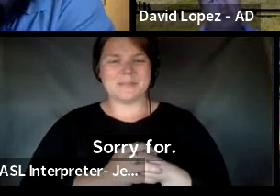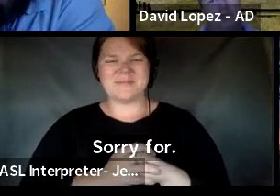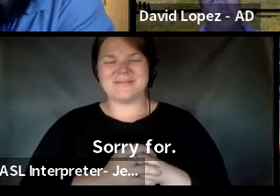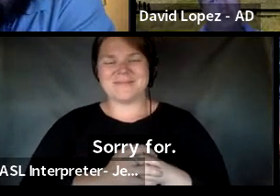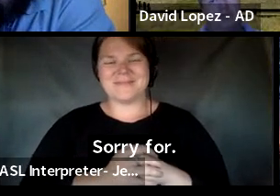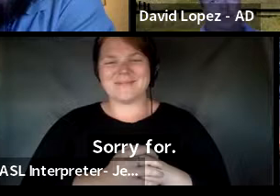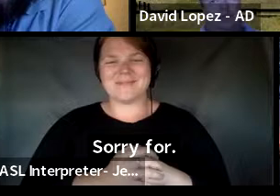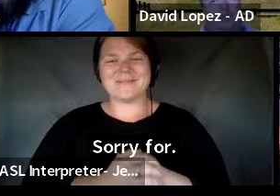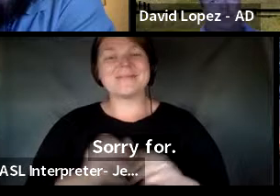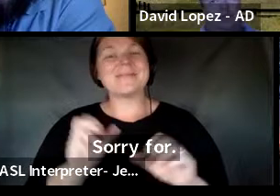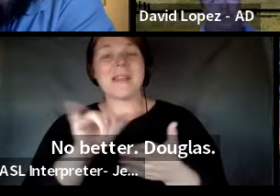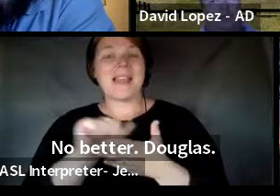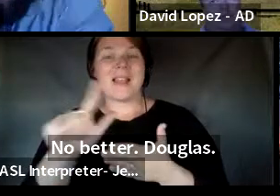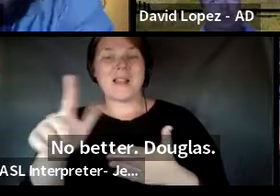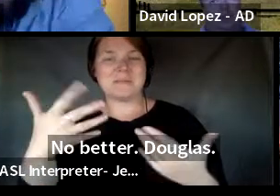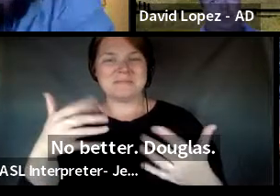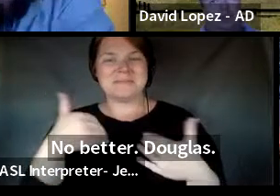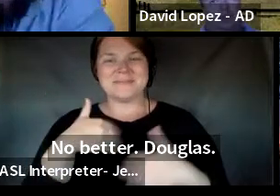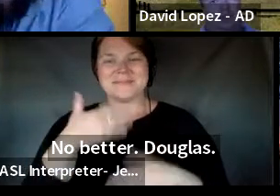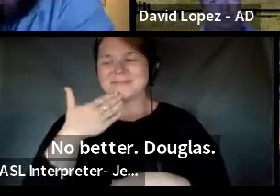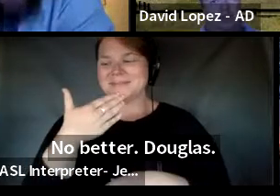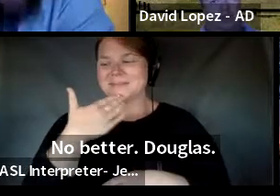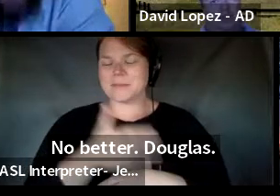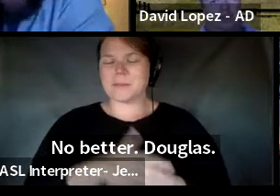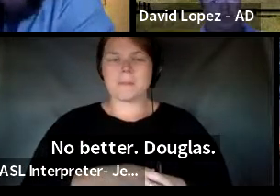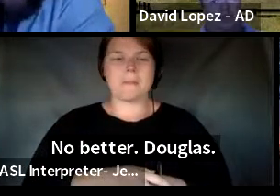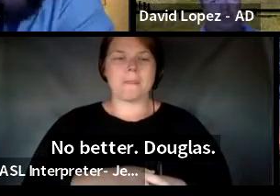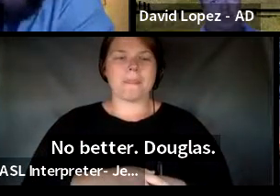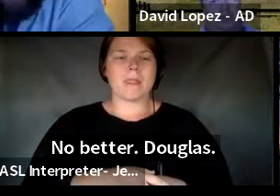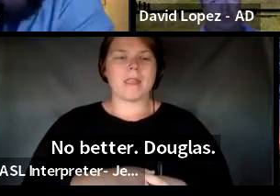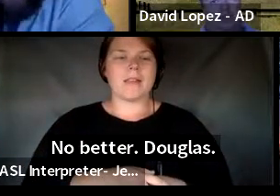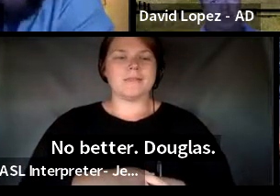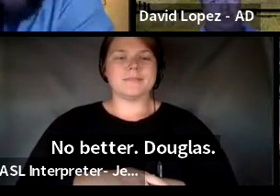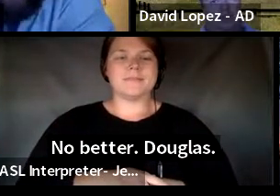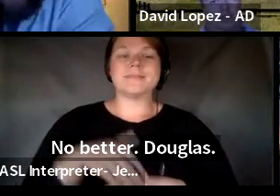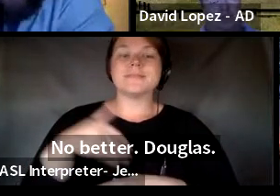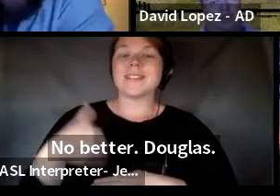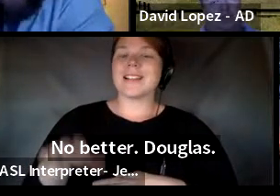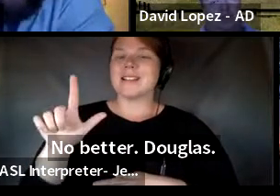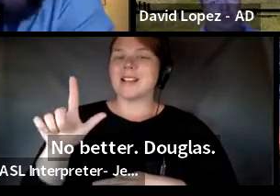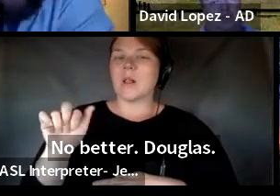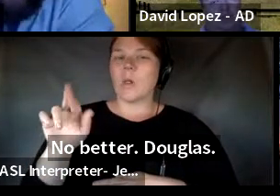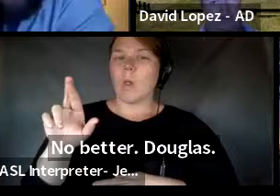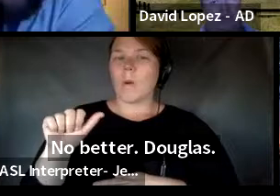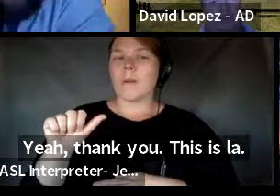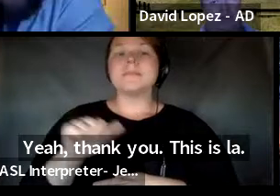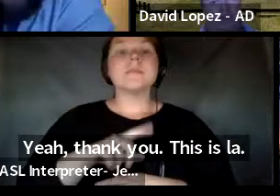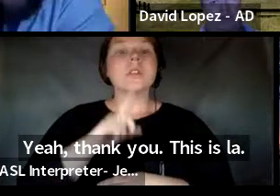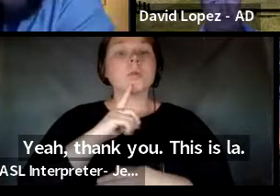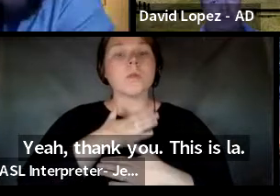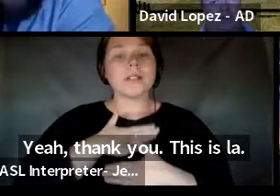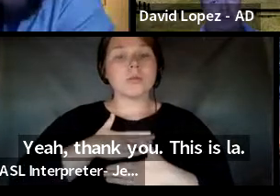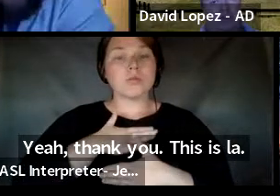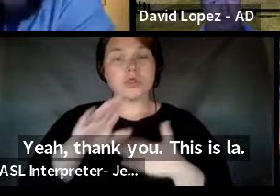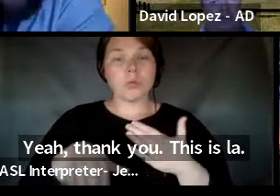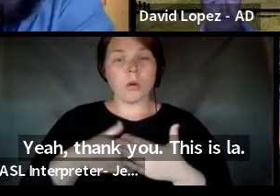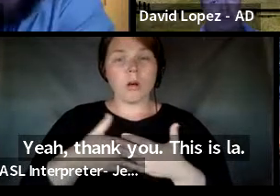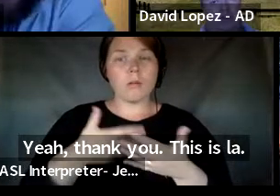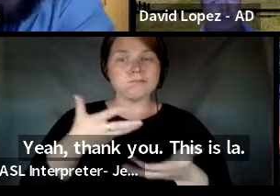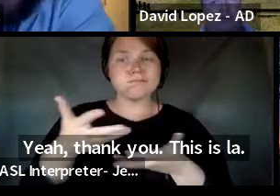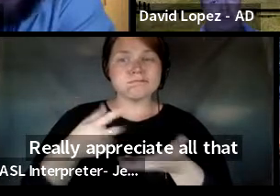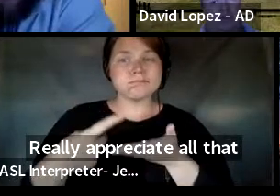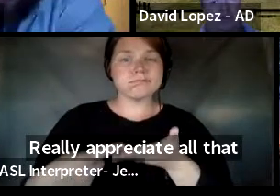That's all I had. Thank you. Yeah, thank you. This is Laura. Really appreciate all that engaging